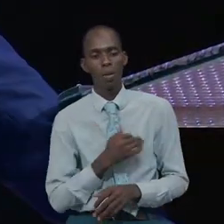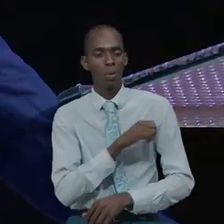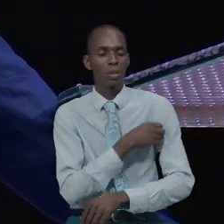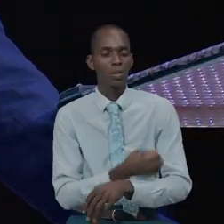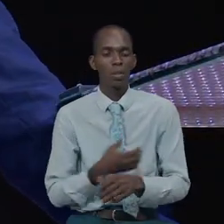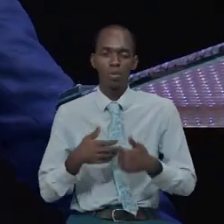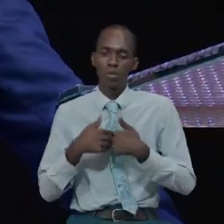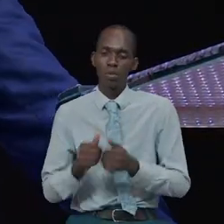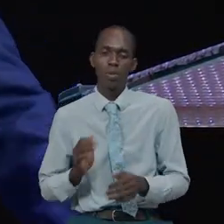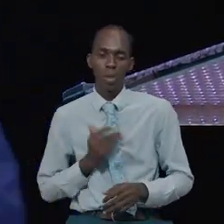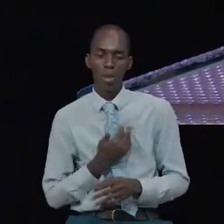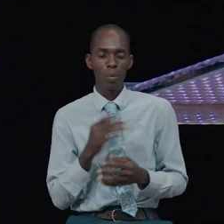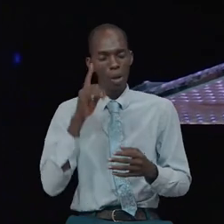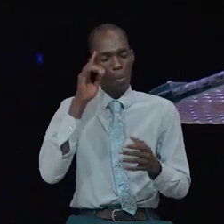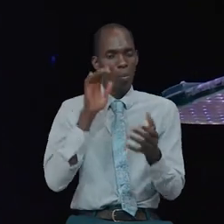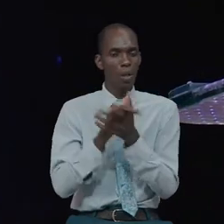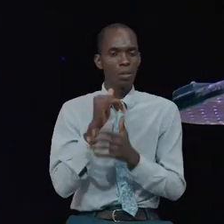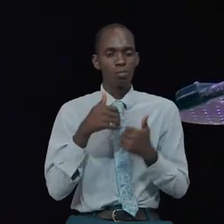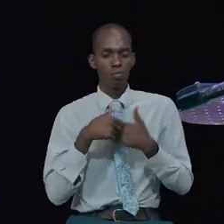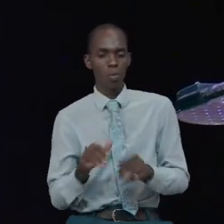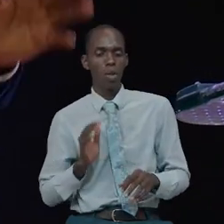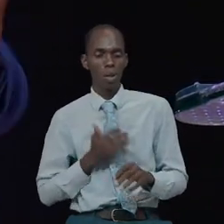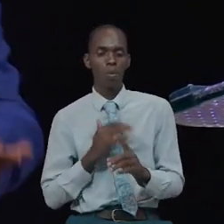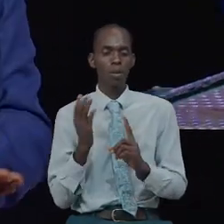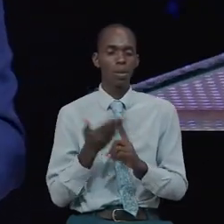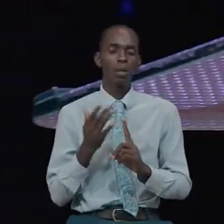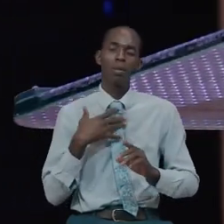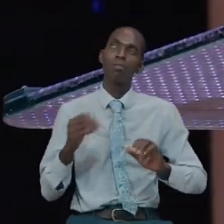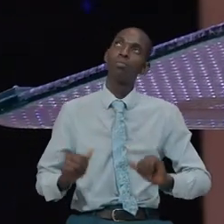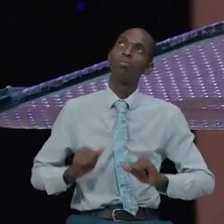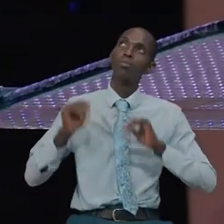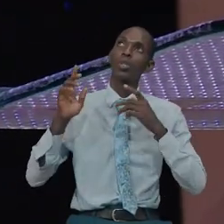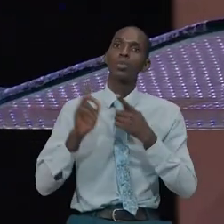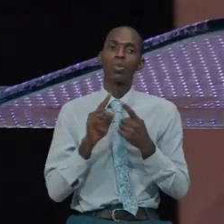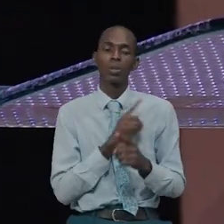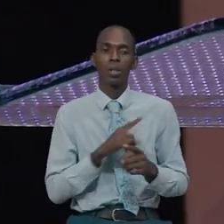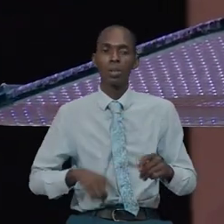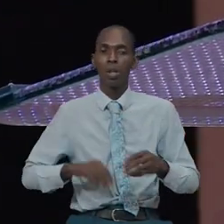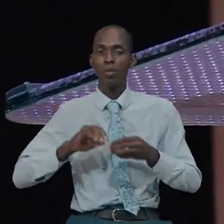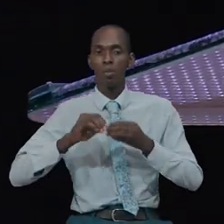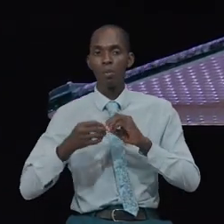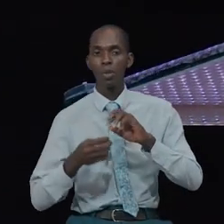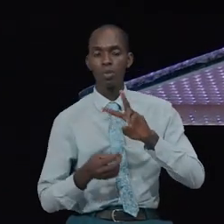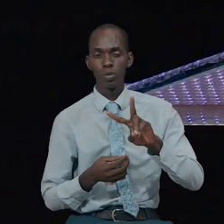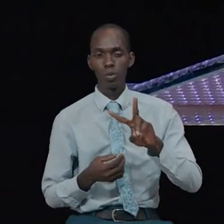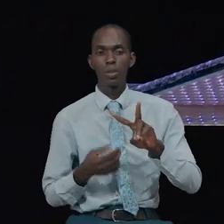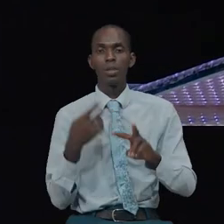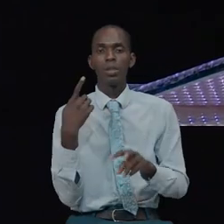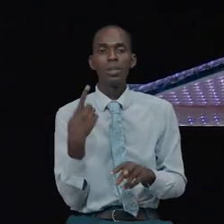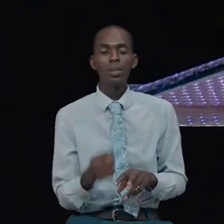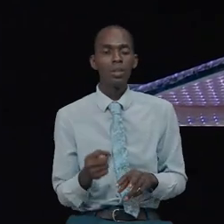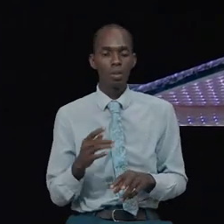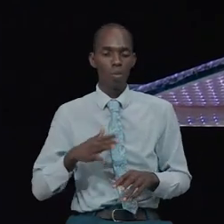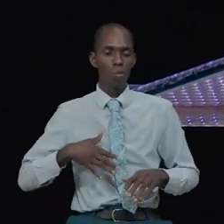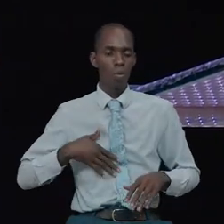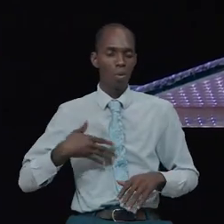our conviction, our devotion unto the Lord. Look at number two here. Number two is the